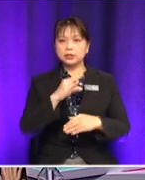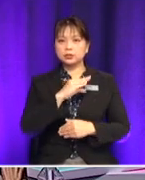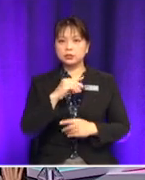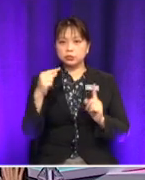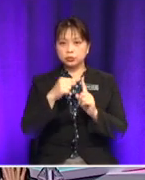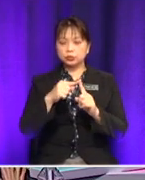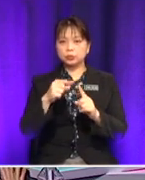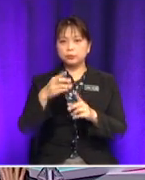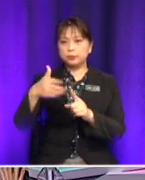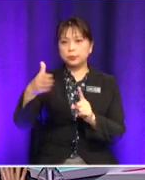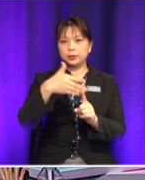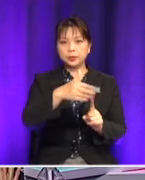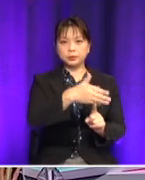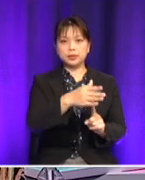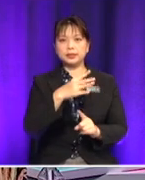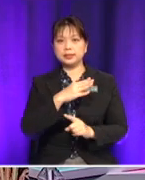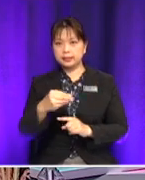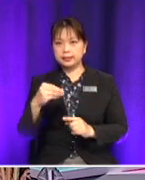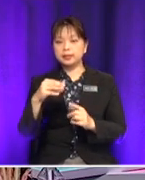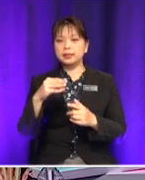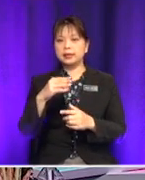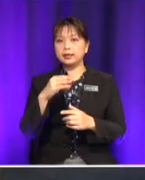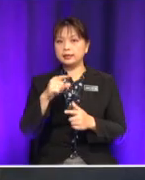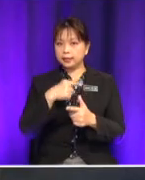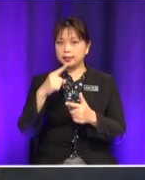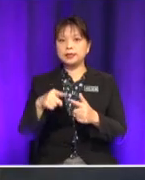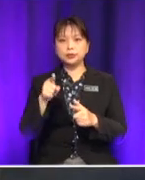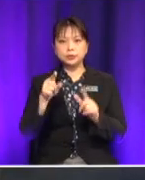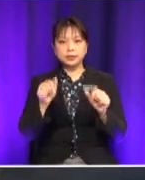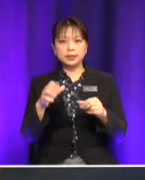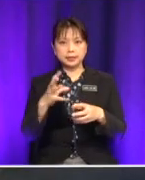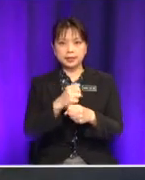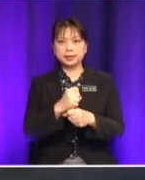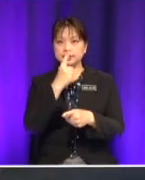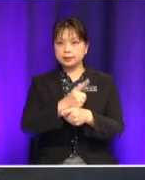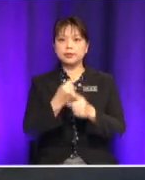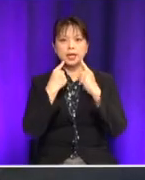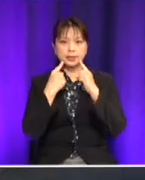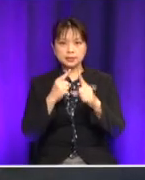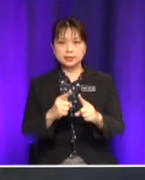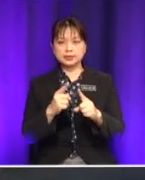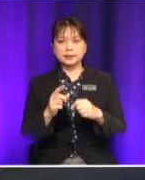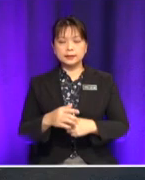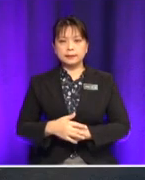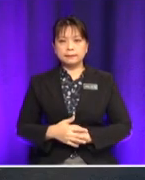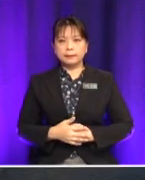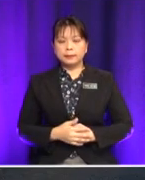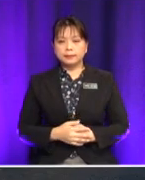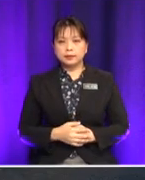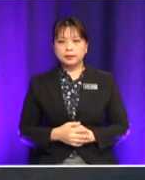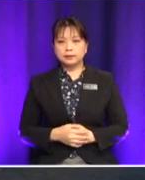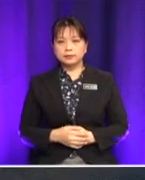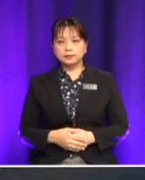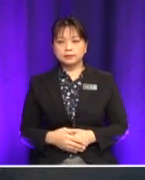answer after first and second round. Yes, I believe that as well. And one of the most important things is writing the keywords down and reading the